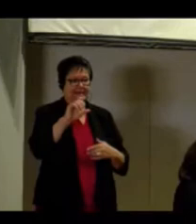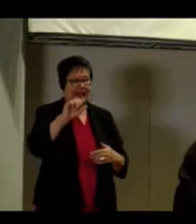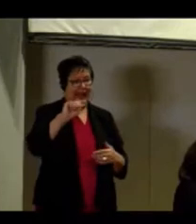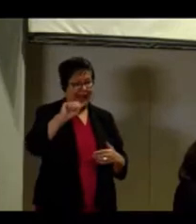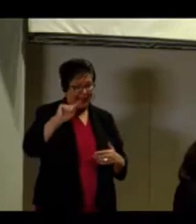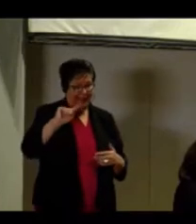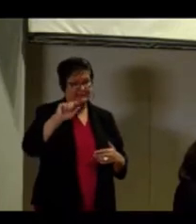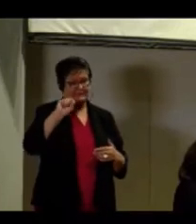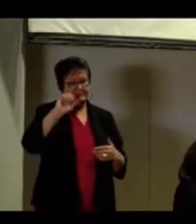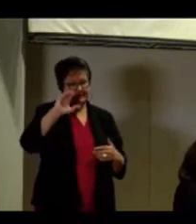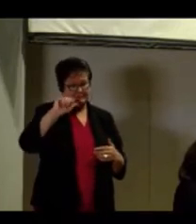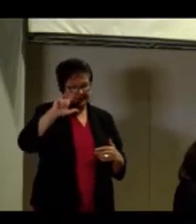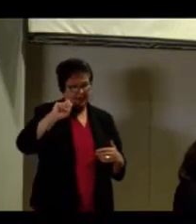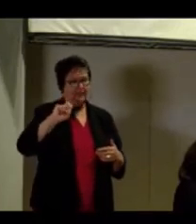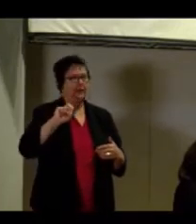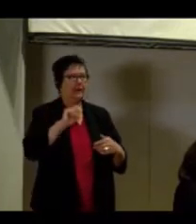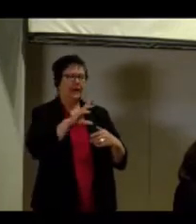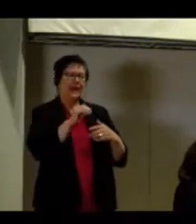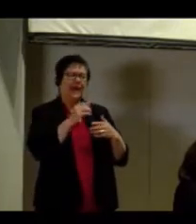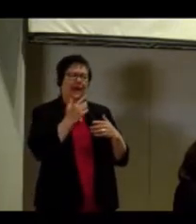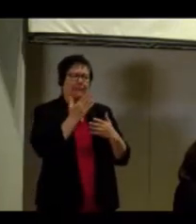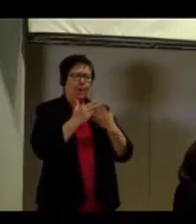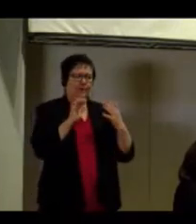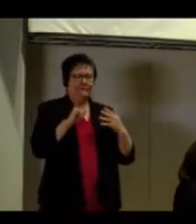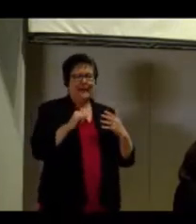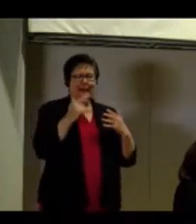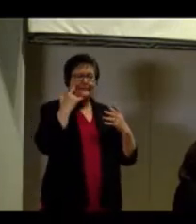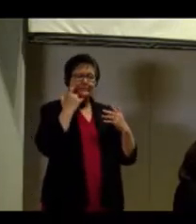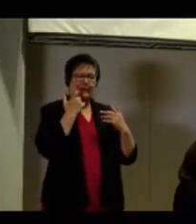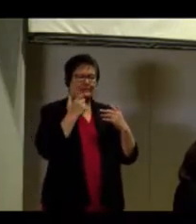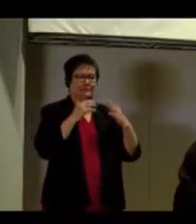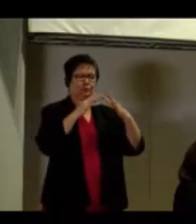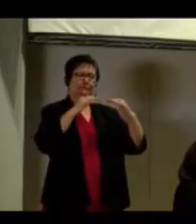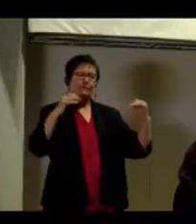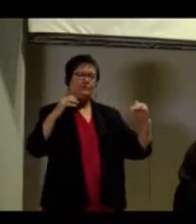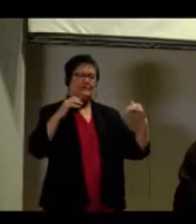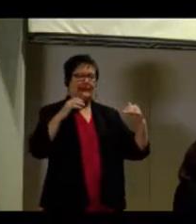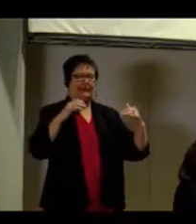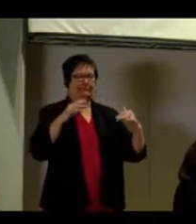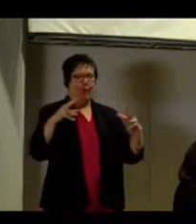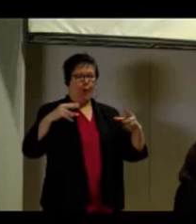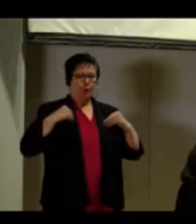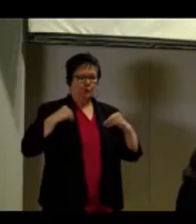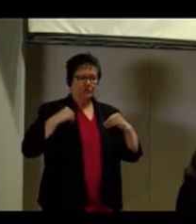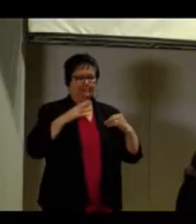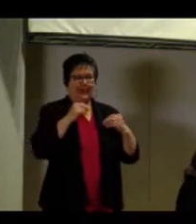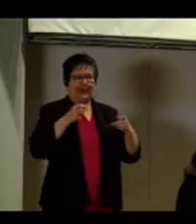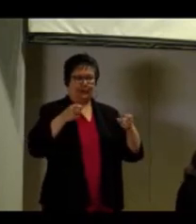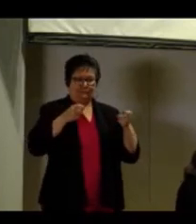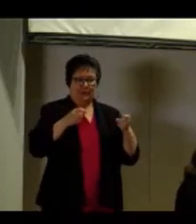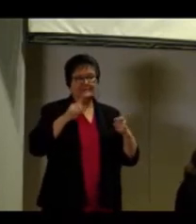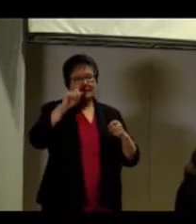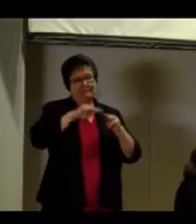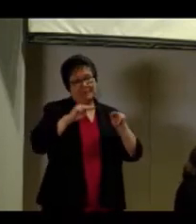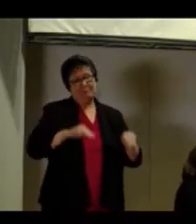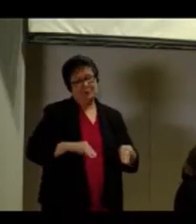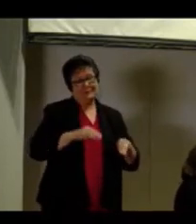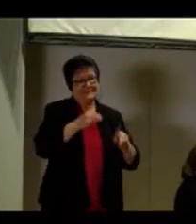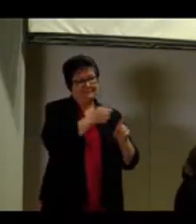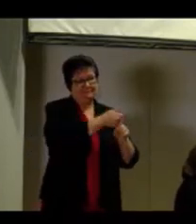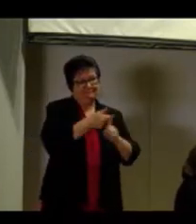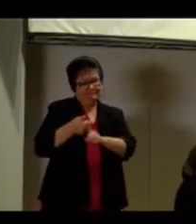is the diversity of the sort of forms of ownership and governance of those museums themselves, which results